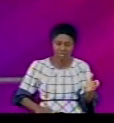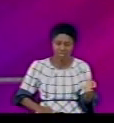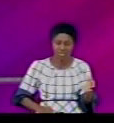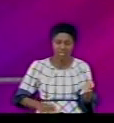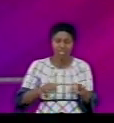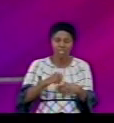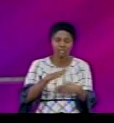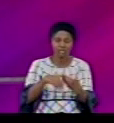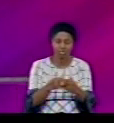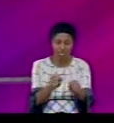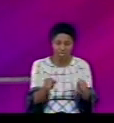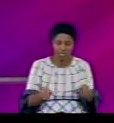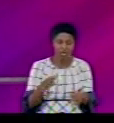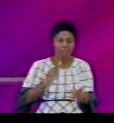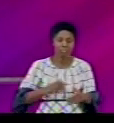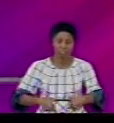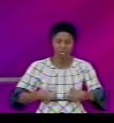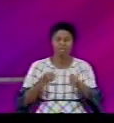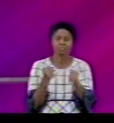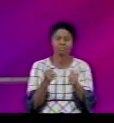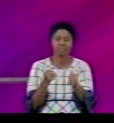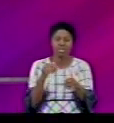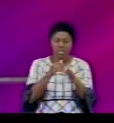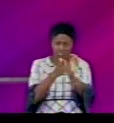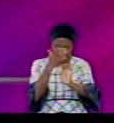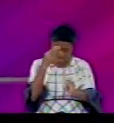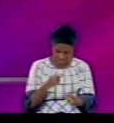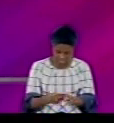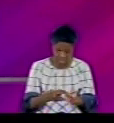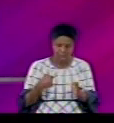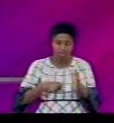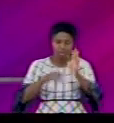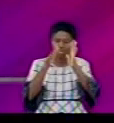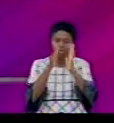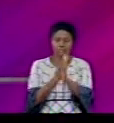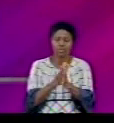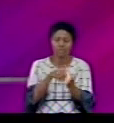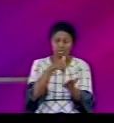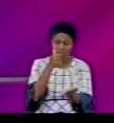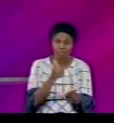lives. In Jesus' name we pray.